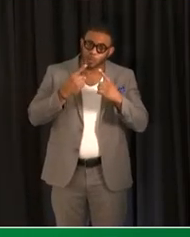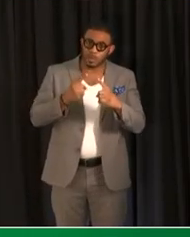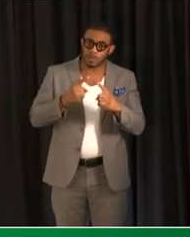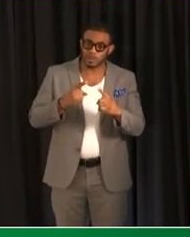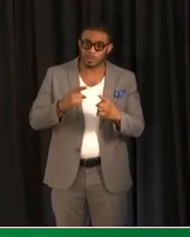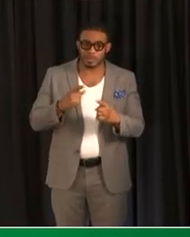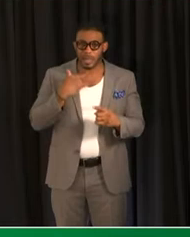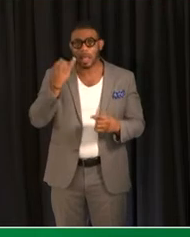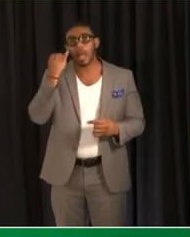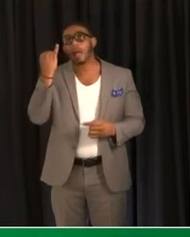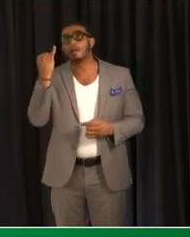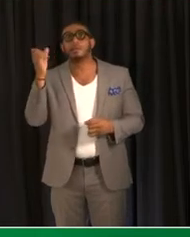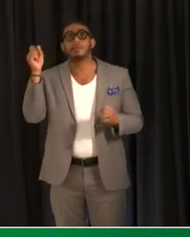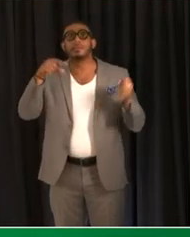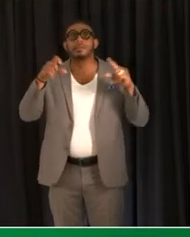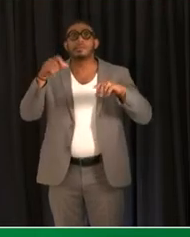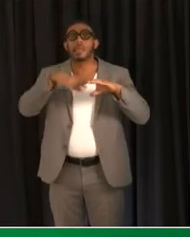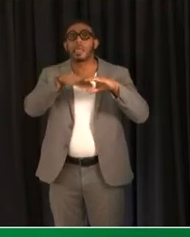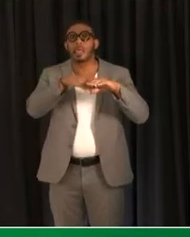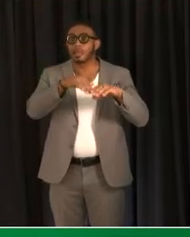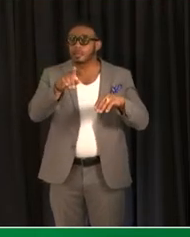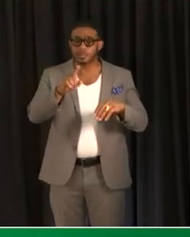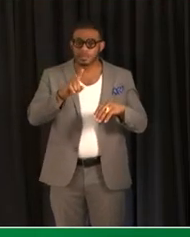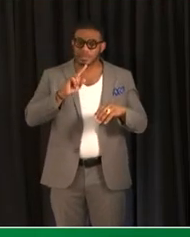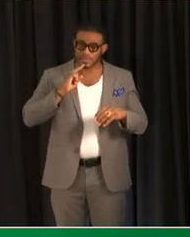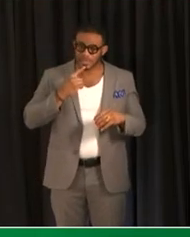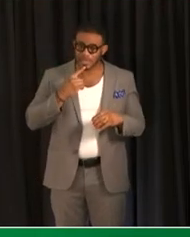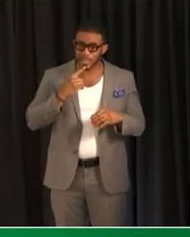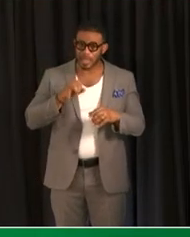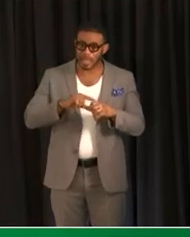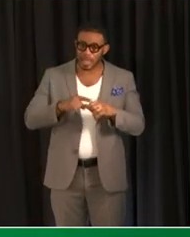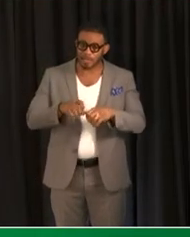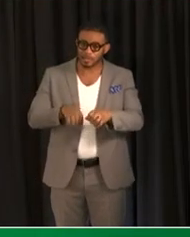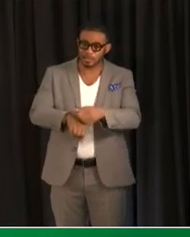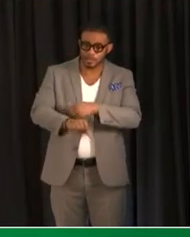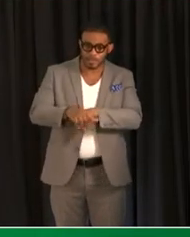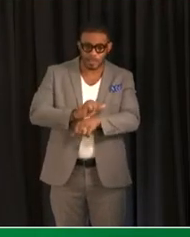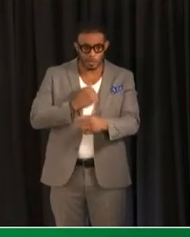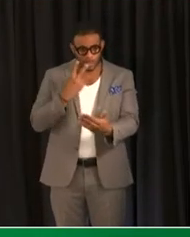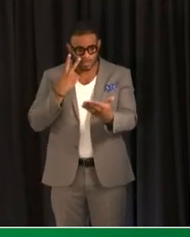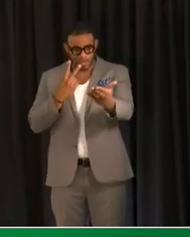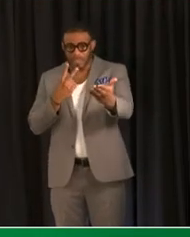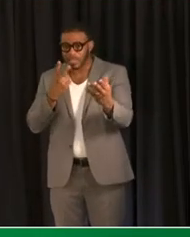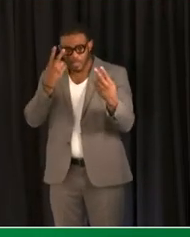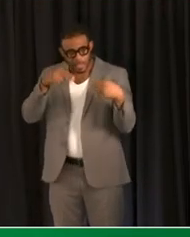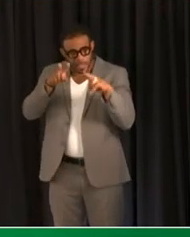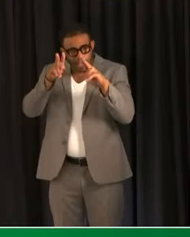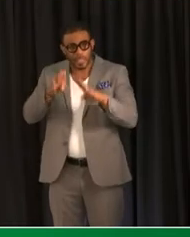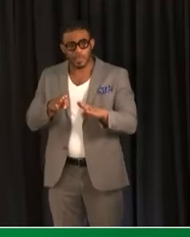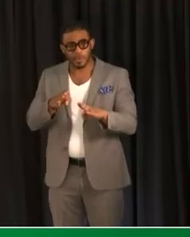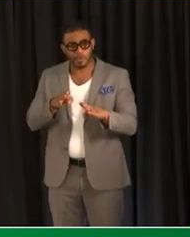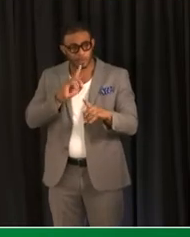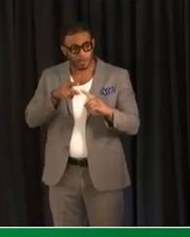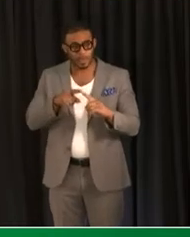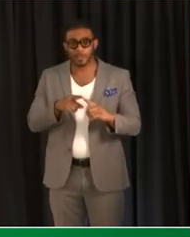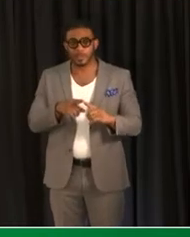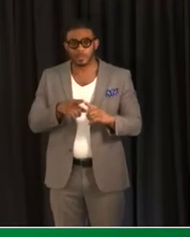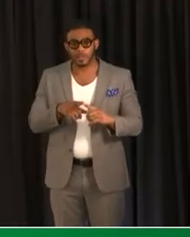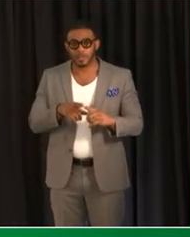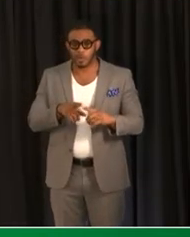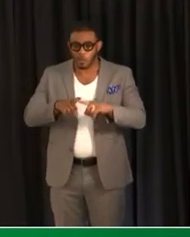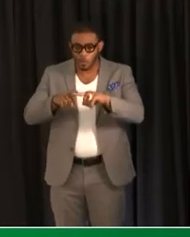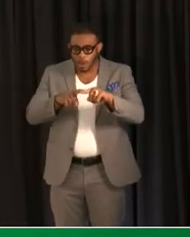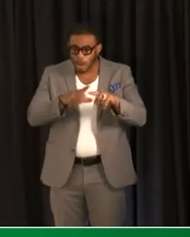to work, not just ideas coming from the government, but as our unsung hero spoke about, and as Deputy Mayor